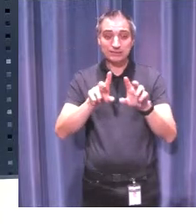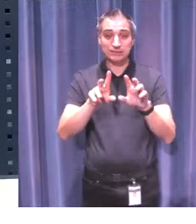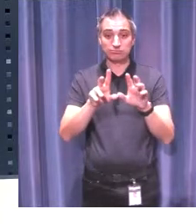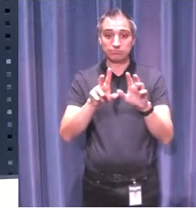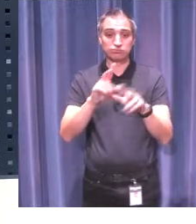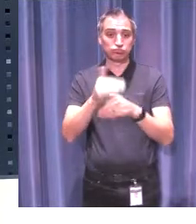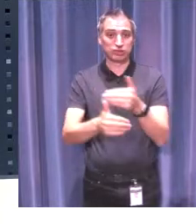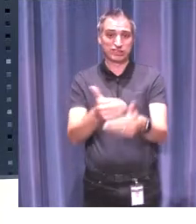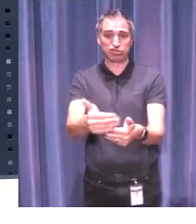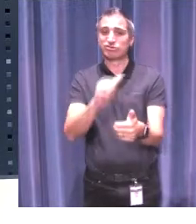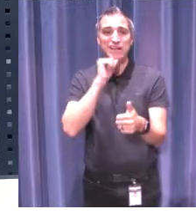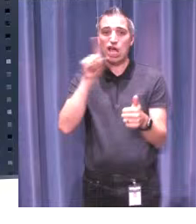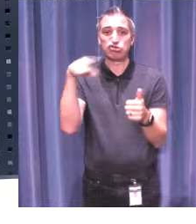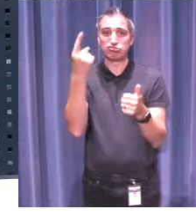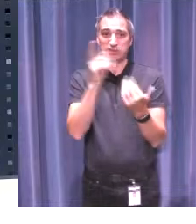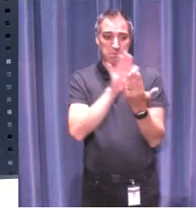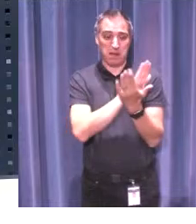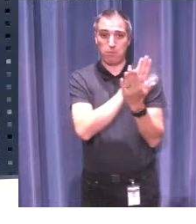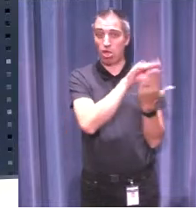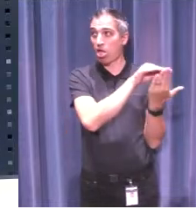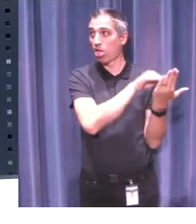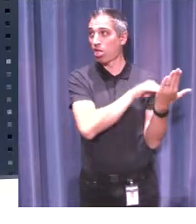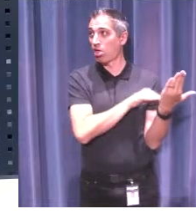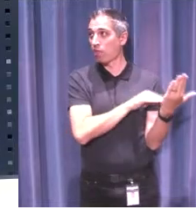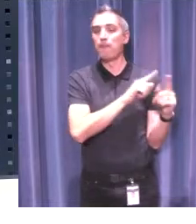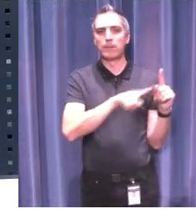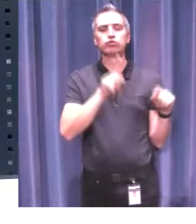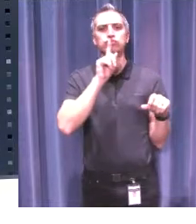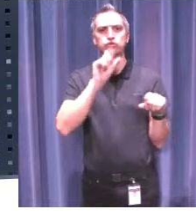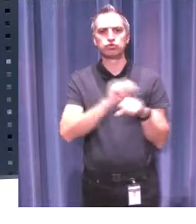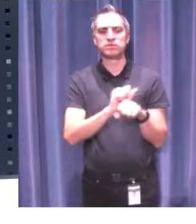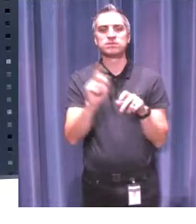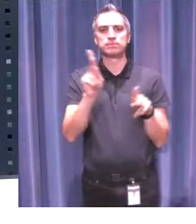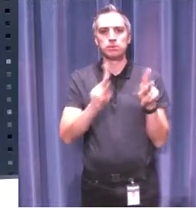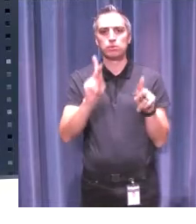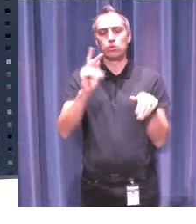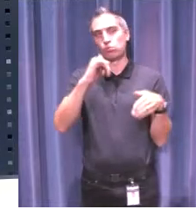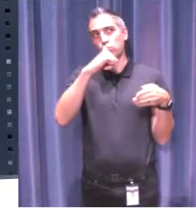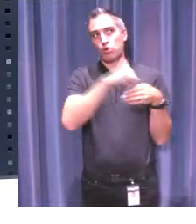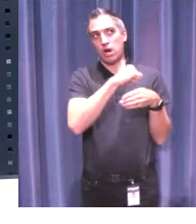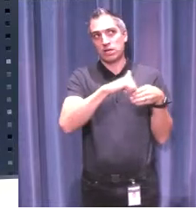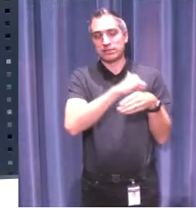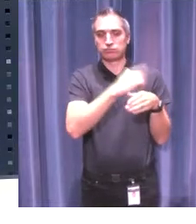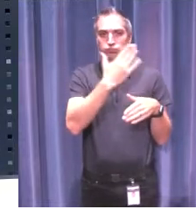paper but have been practiced and utilized to ensure that they're